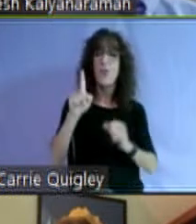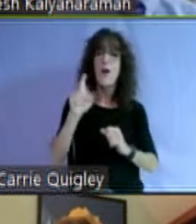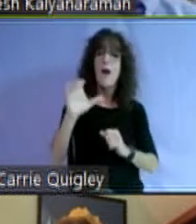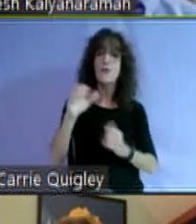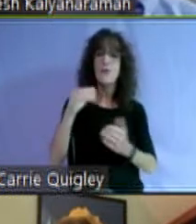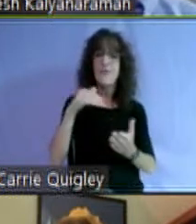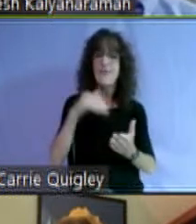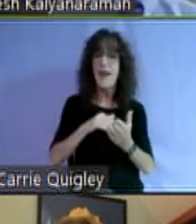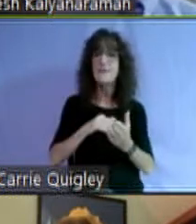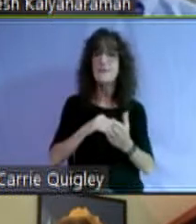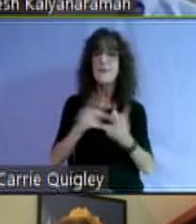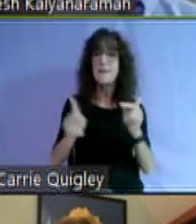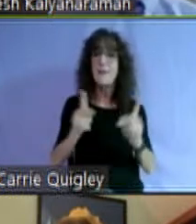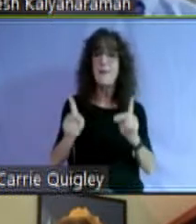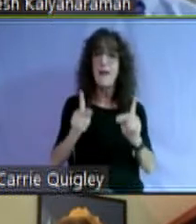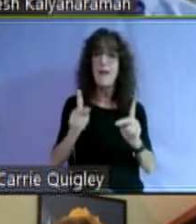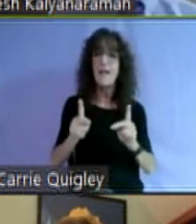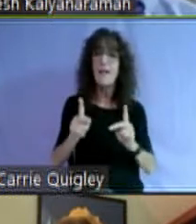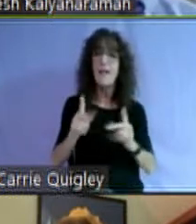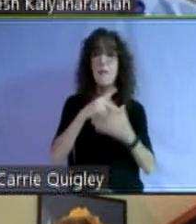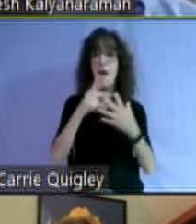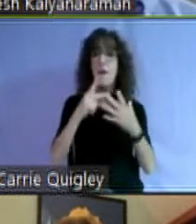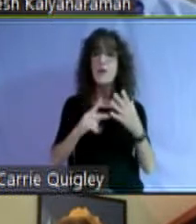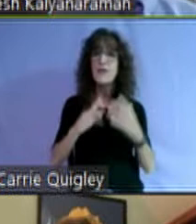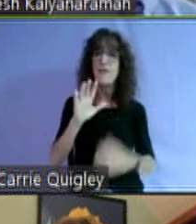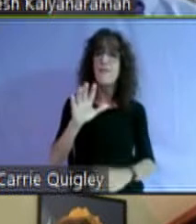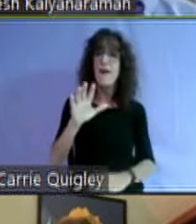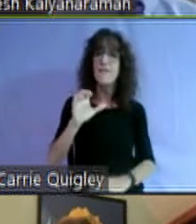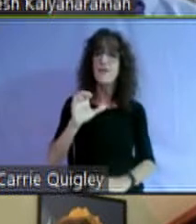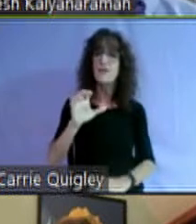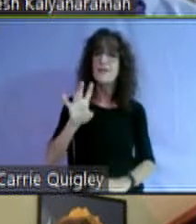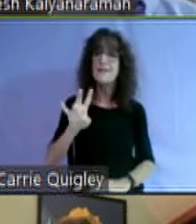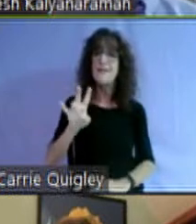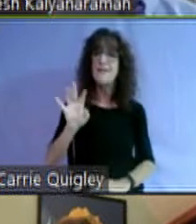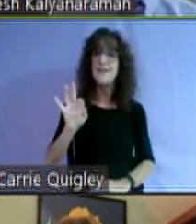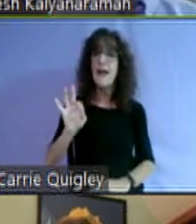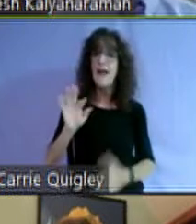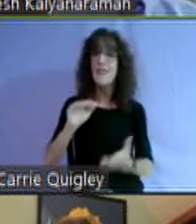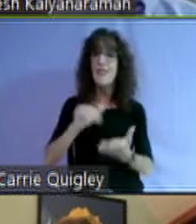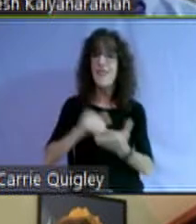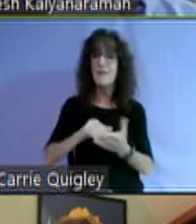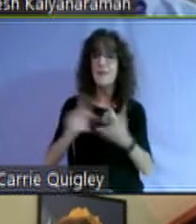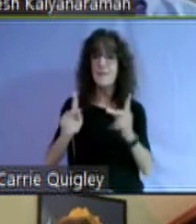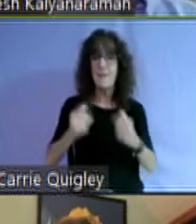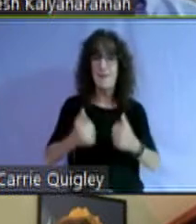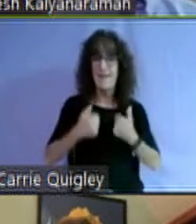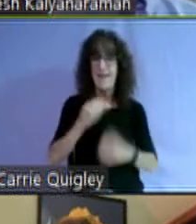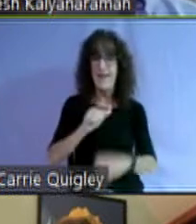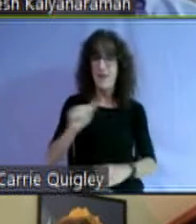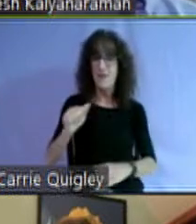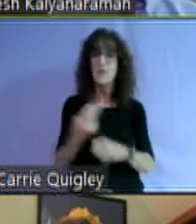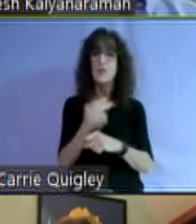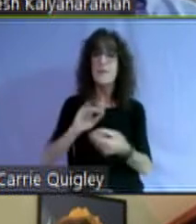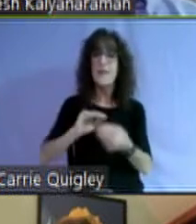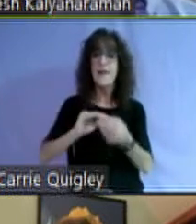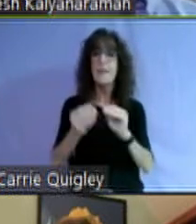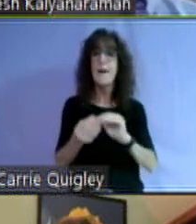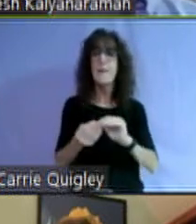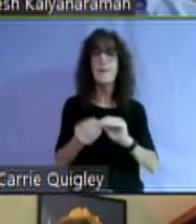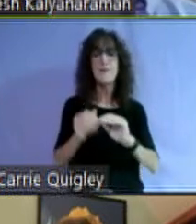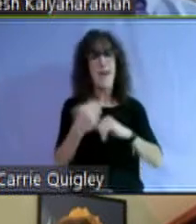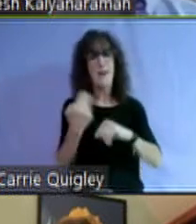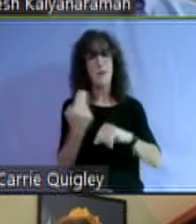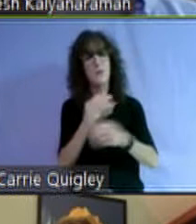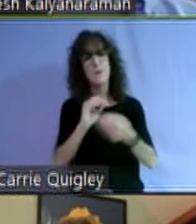Our population in Anne Arundel County is 579,000. And so we use that. So how do we use